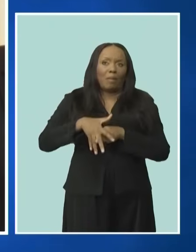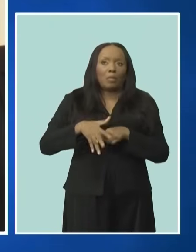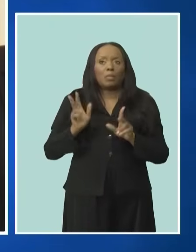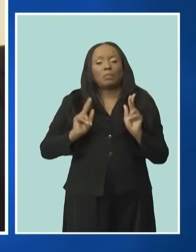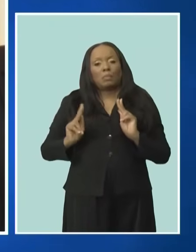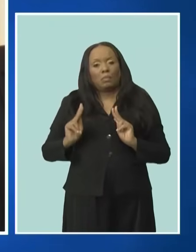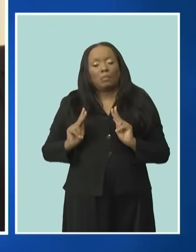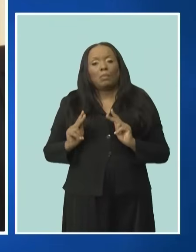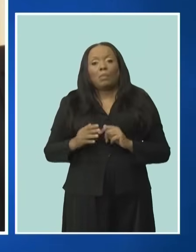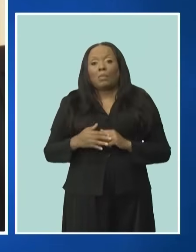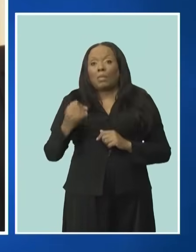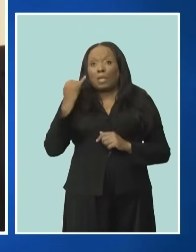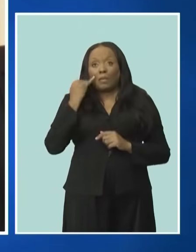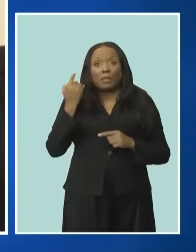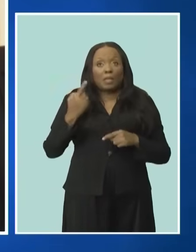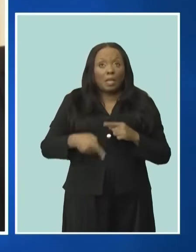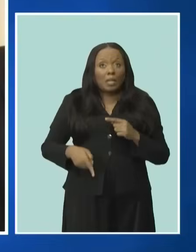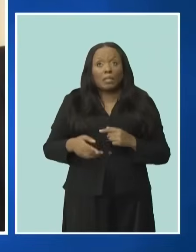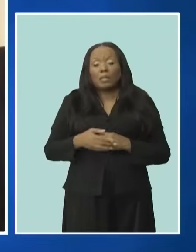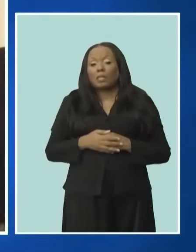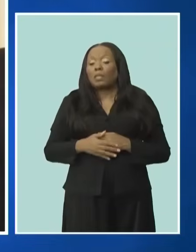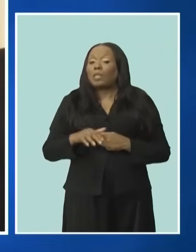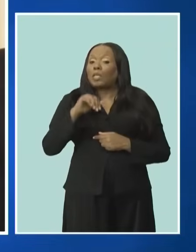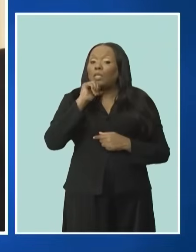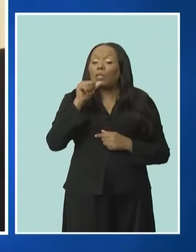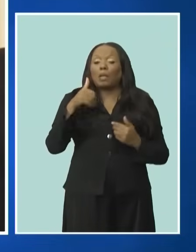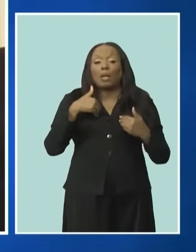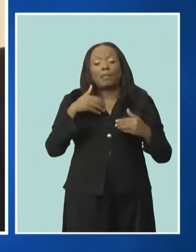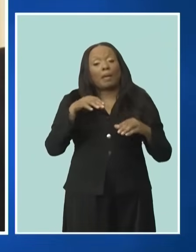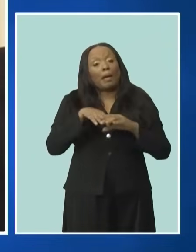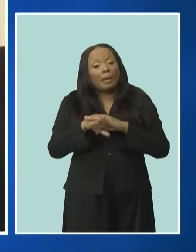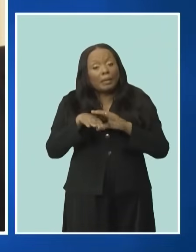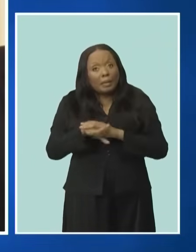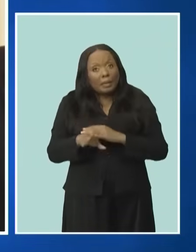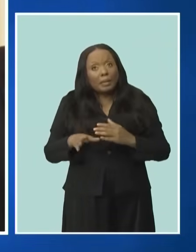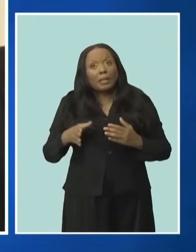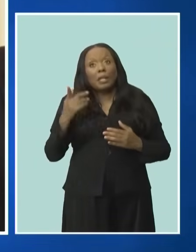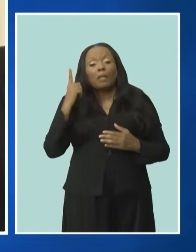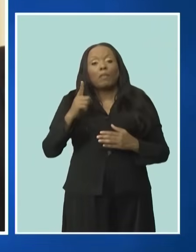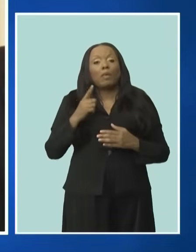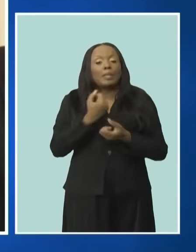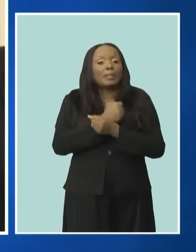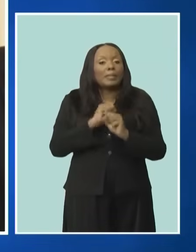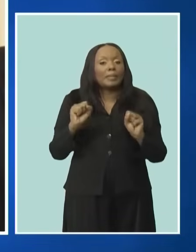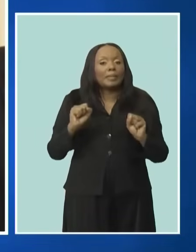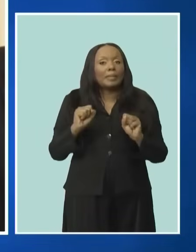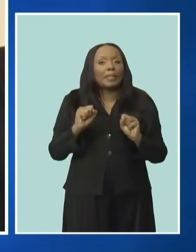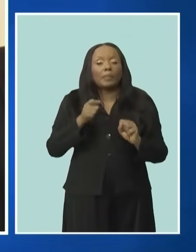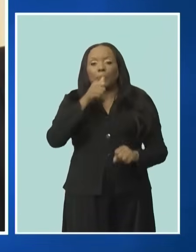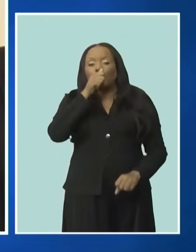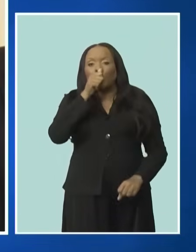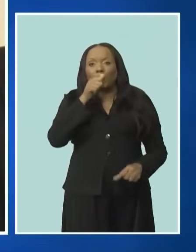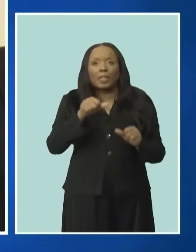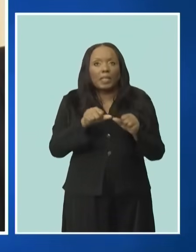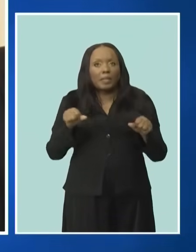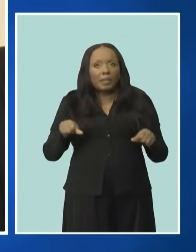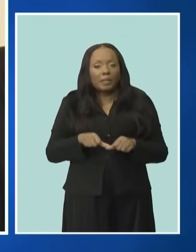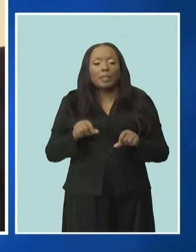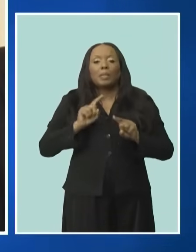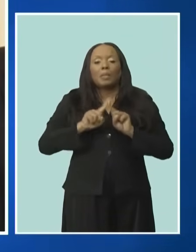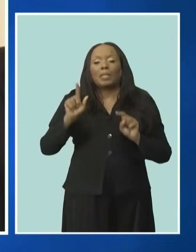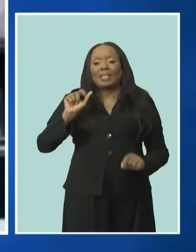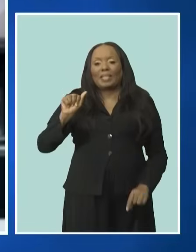and therefore, if they can't work, they won't have access to those areas and may have to be placed in other jobs. But the AG will continue